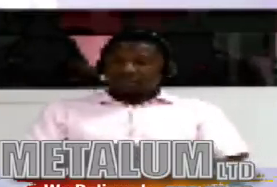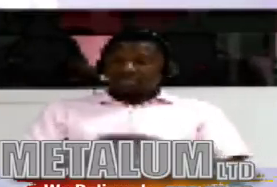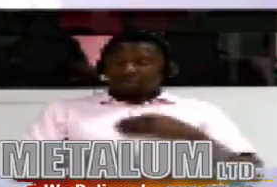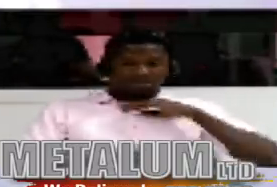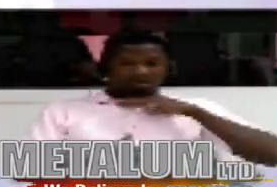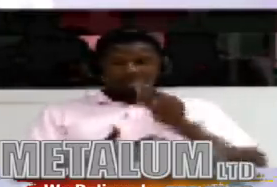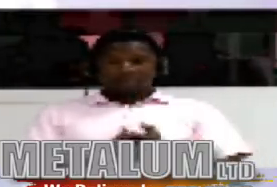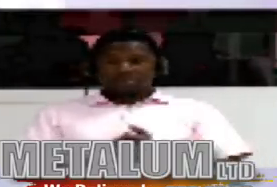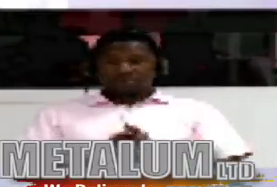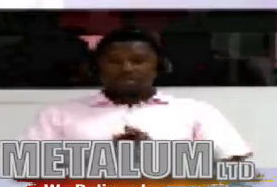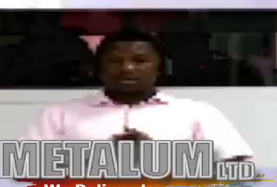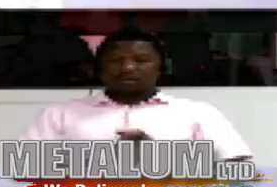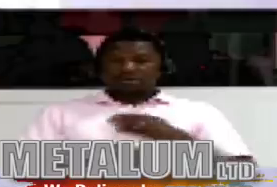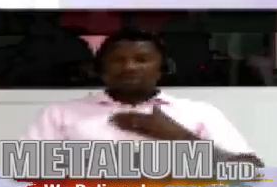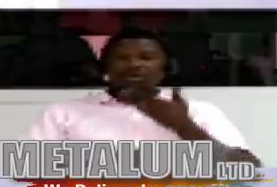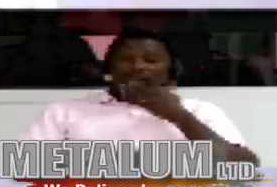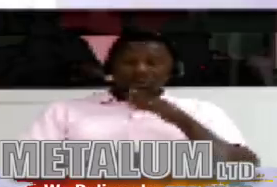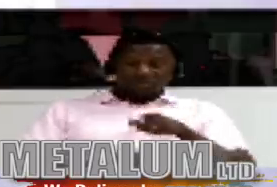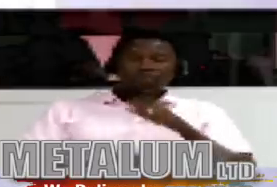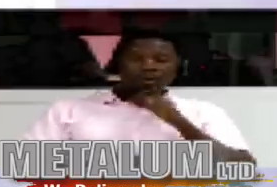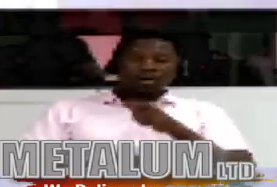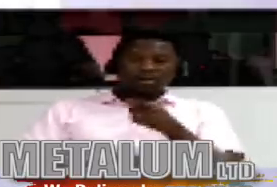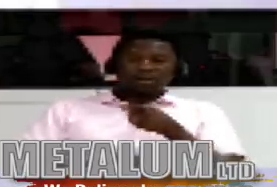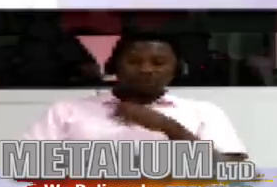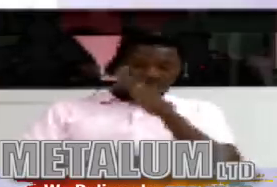believe it was that young man at Brikama.